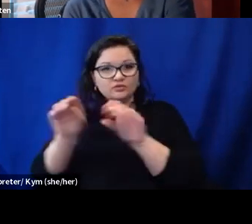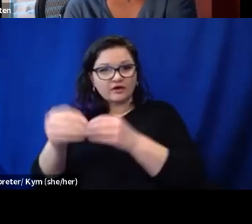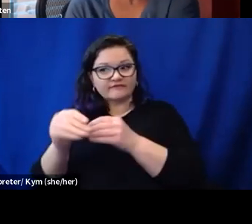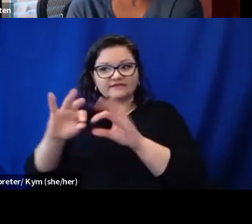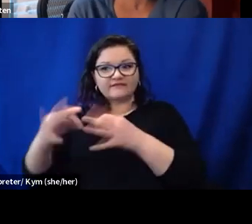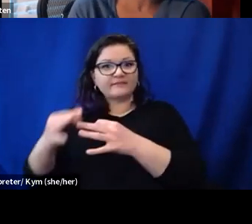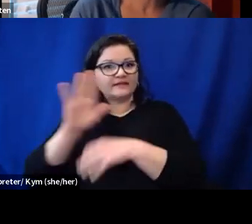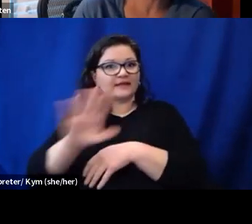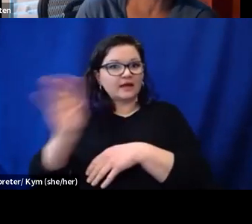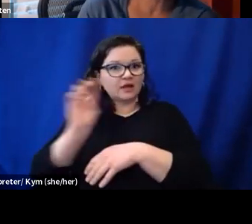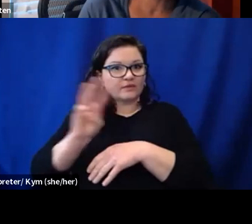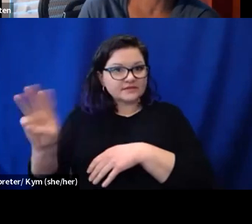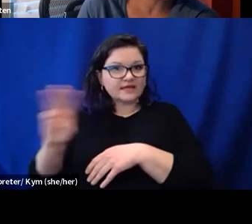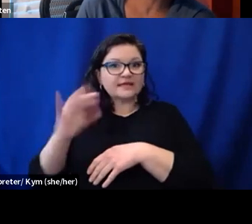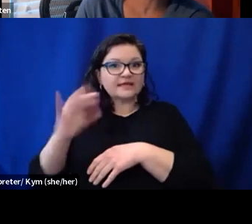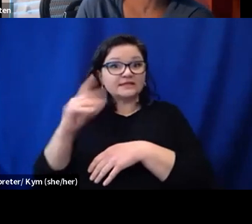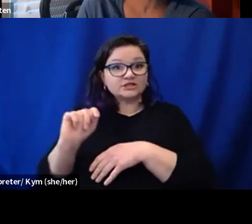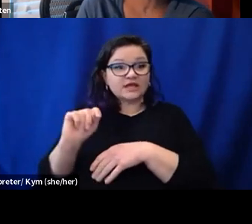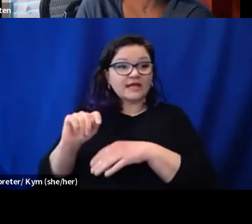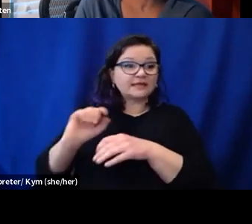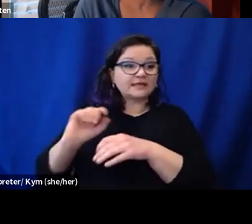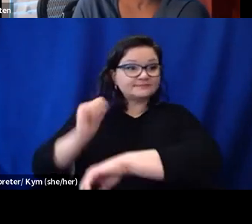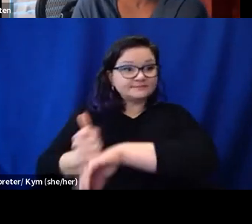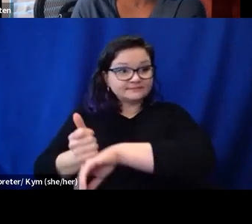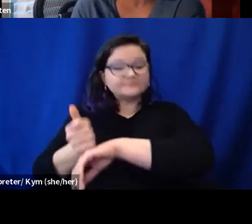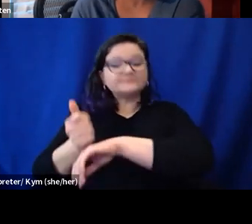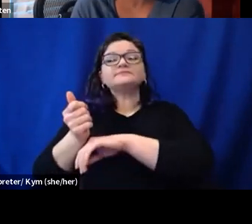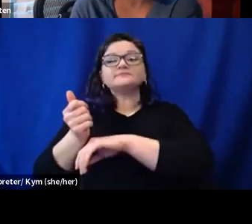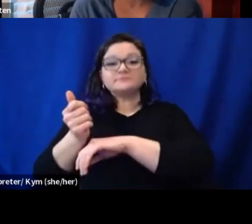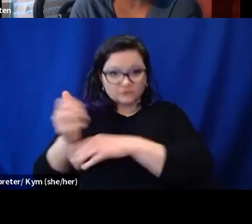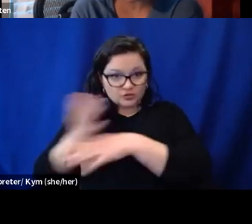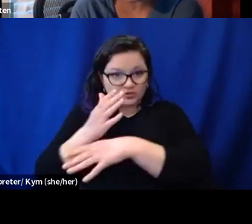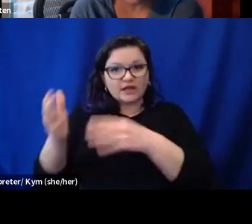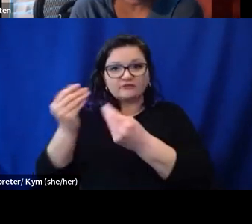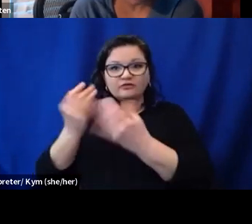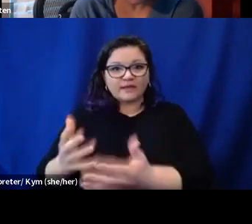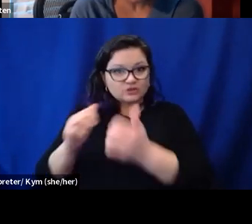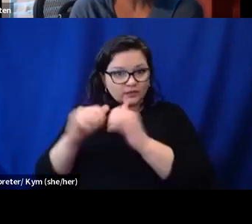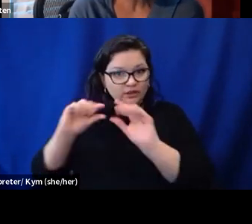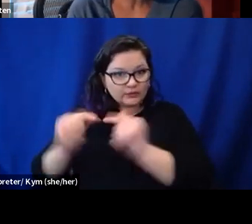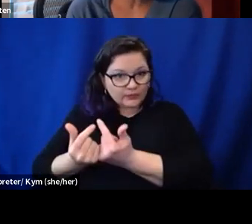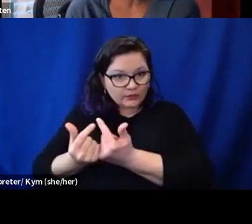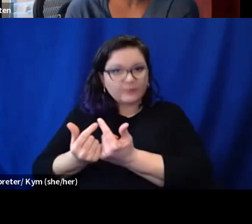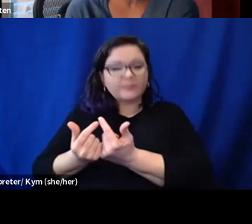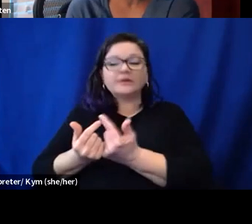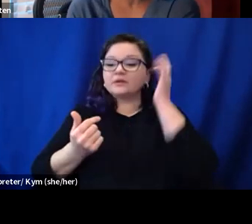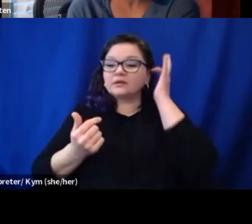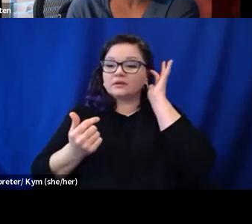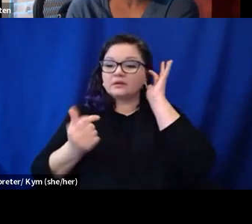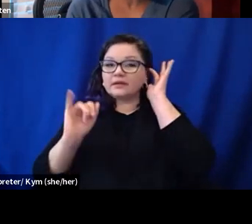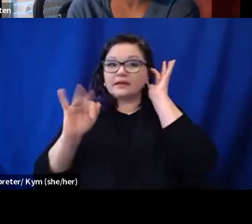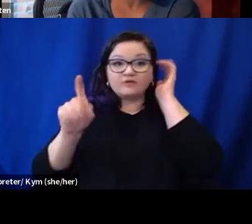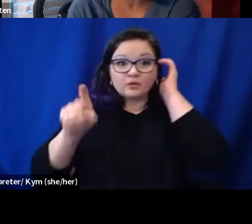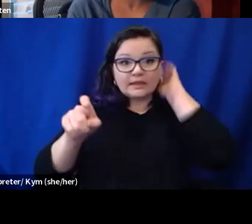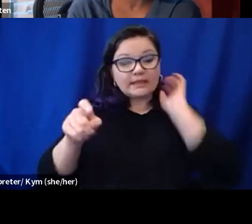chat pod is enabled for you to ask questions and or share information with the group if you would like. If you need closed